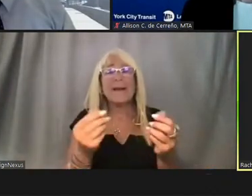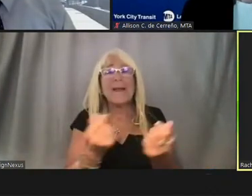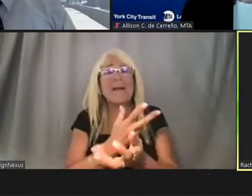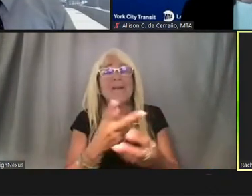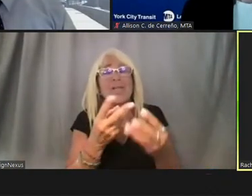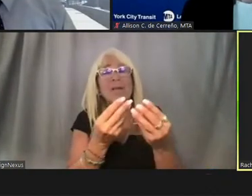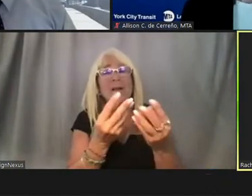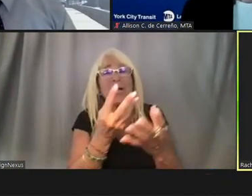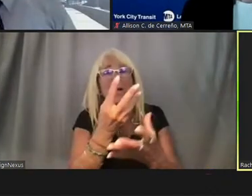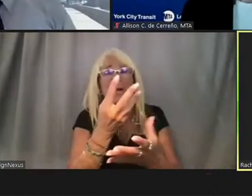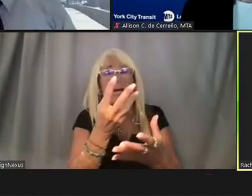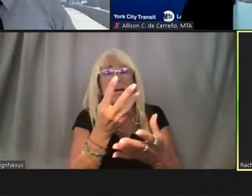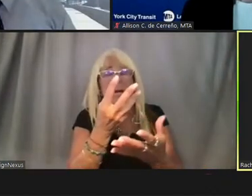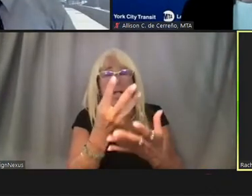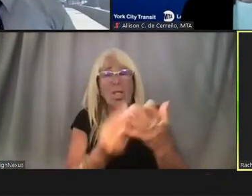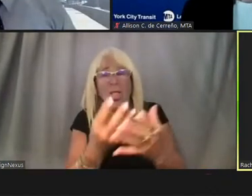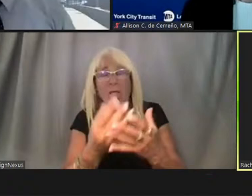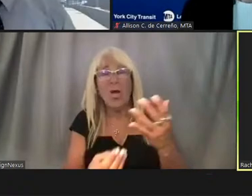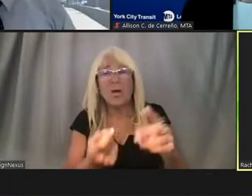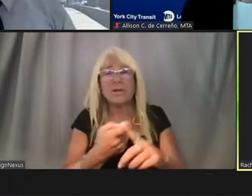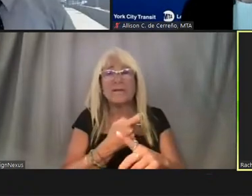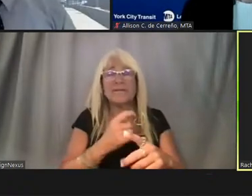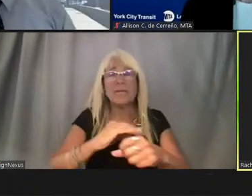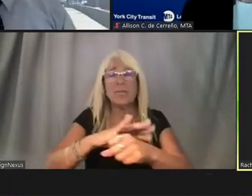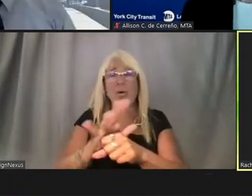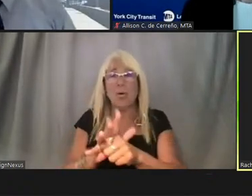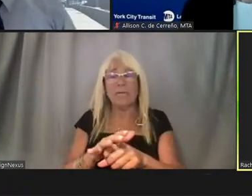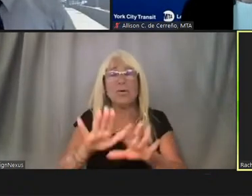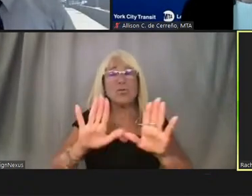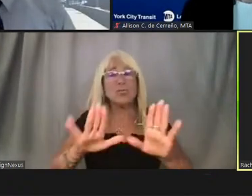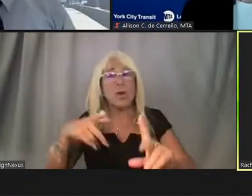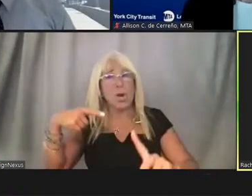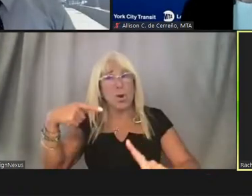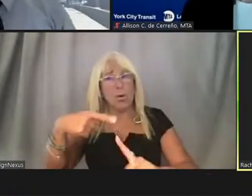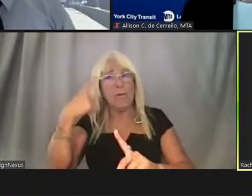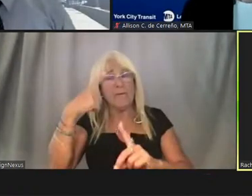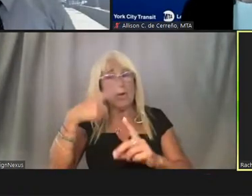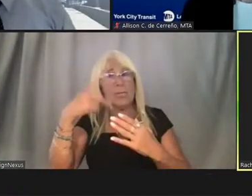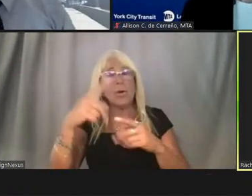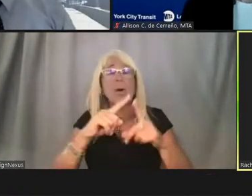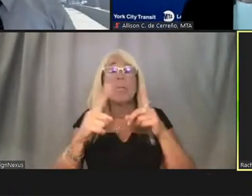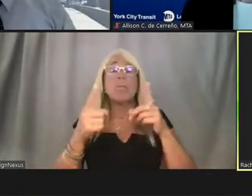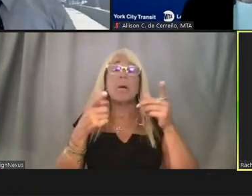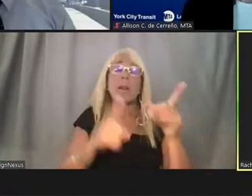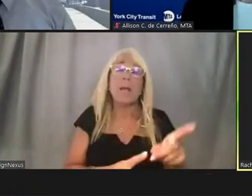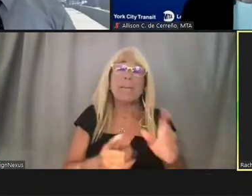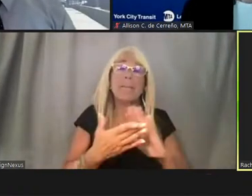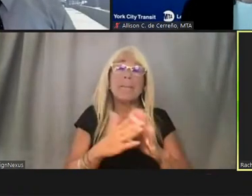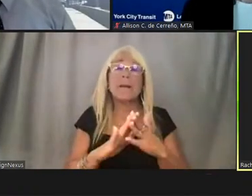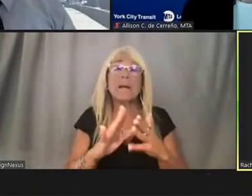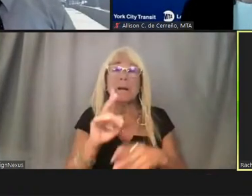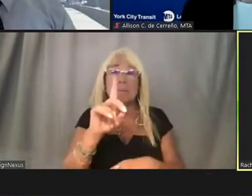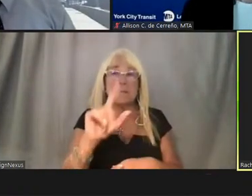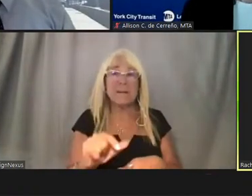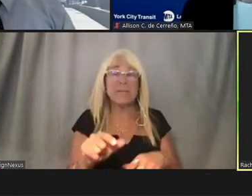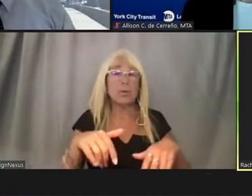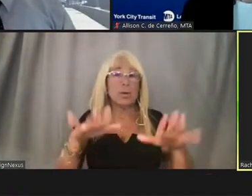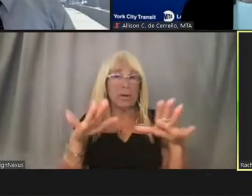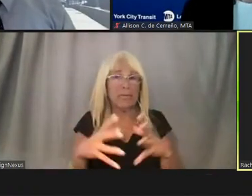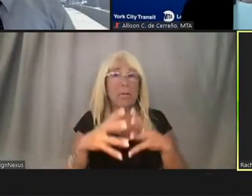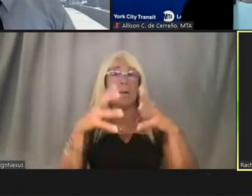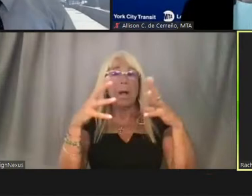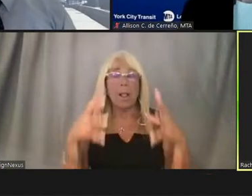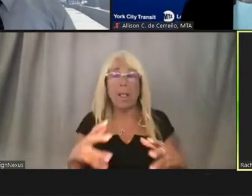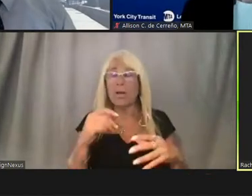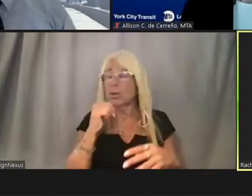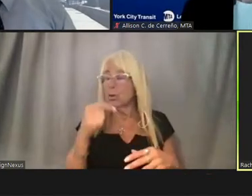goal of this program having said that however when you become disabled you give up a lot of things you have no control over